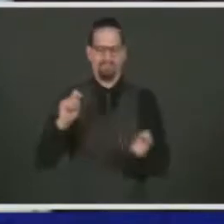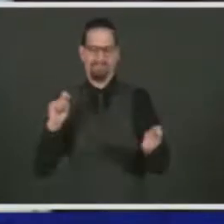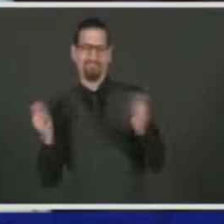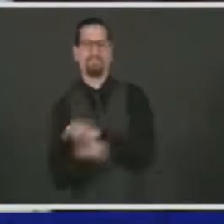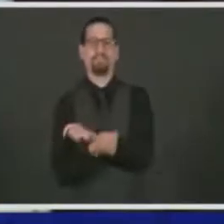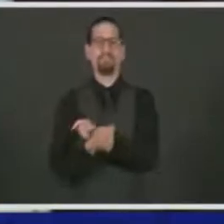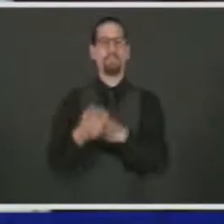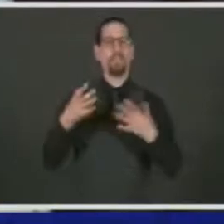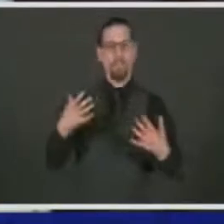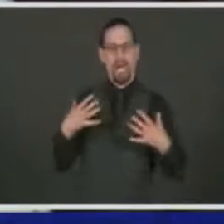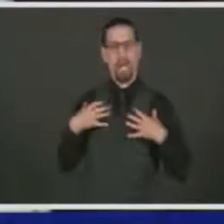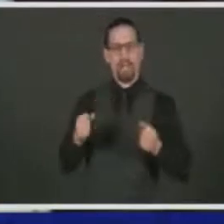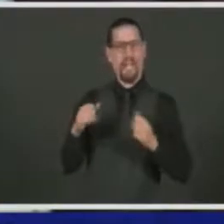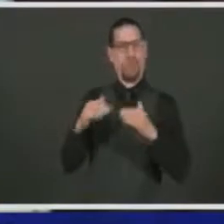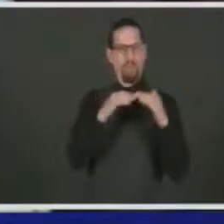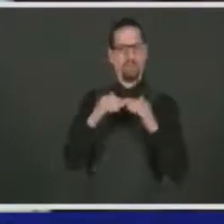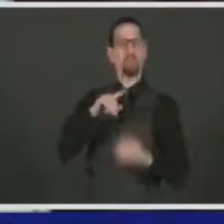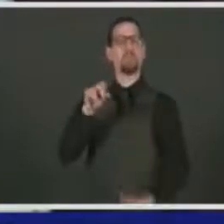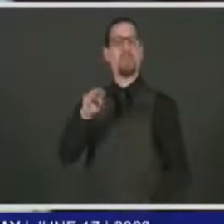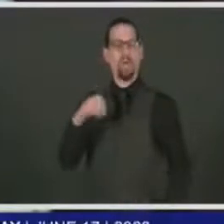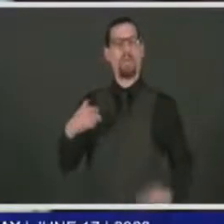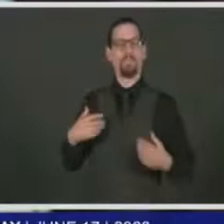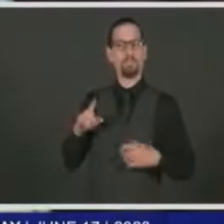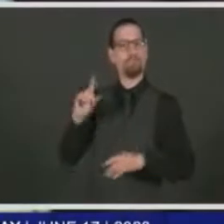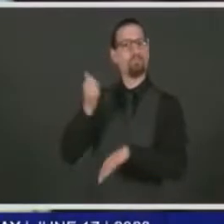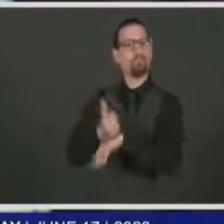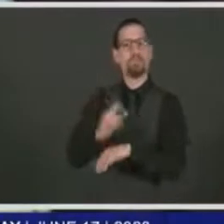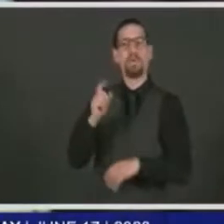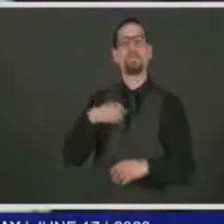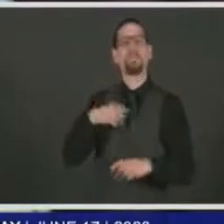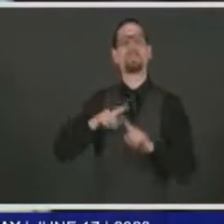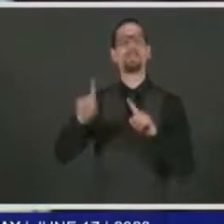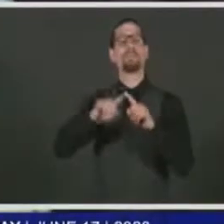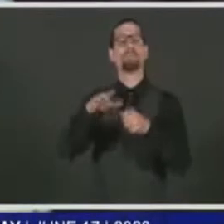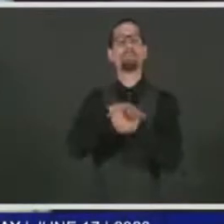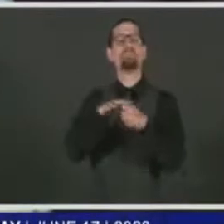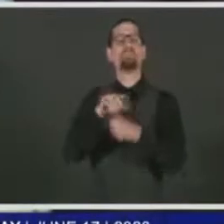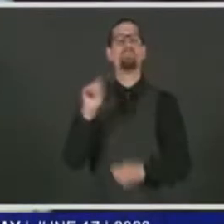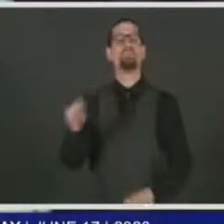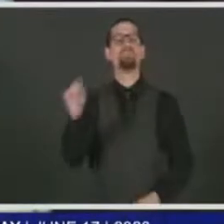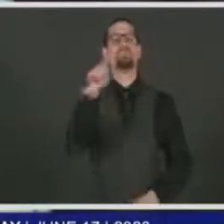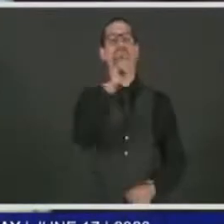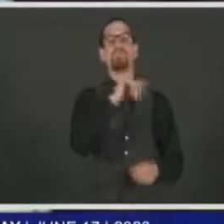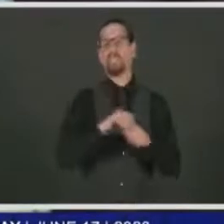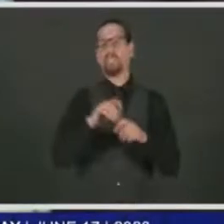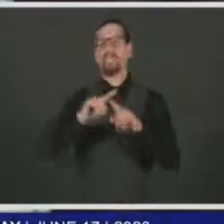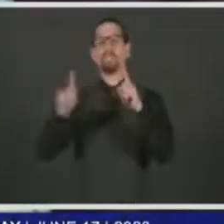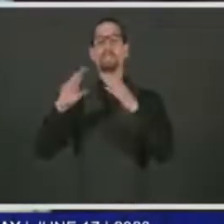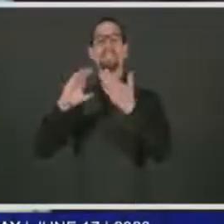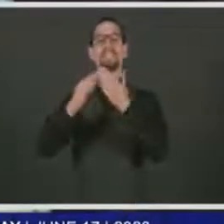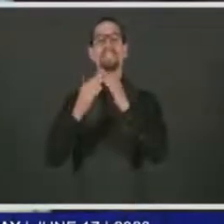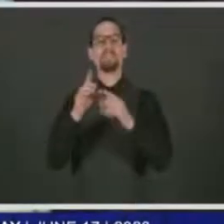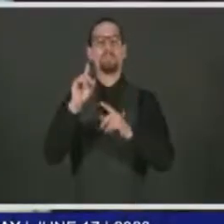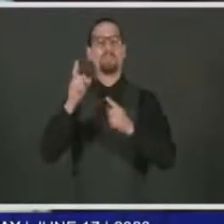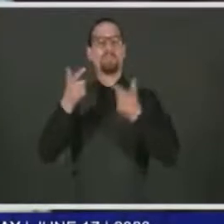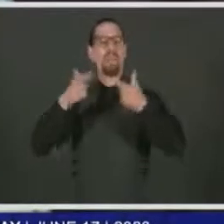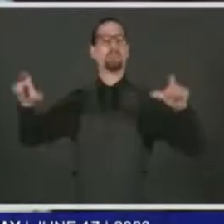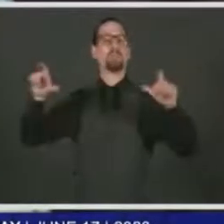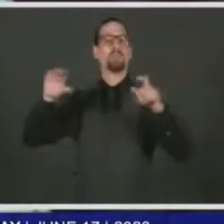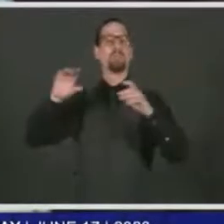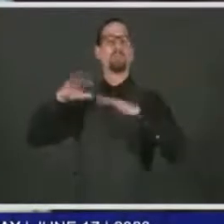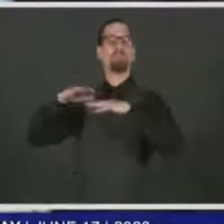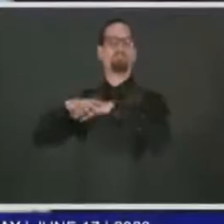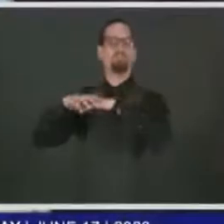the cities that we've mentioned that are considered most densely populated. Starting with Pawtucket and